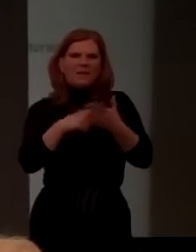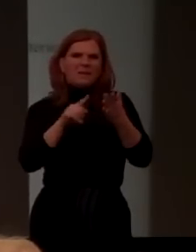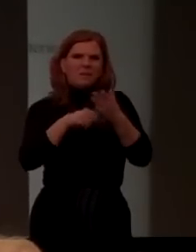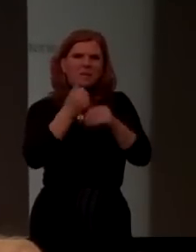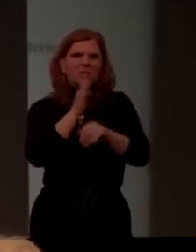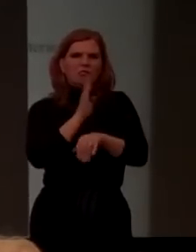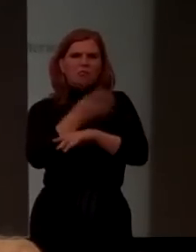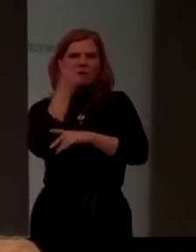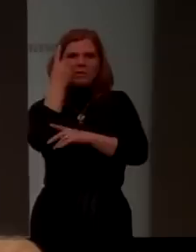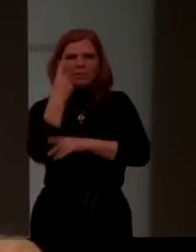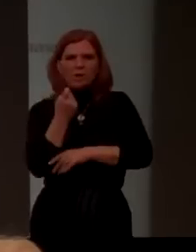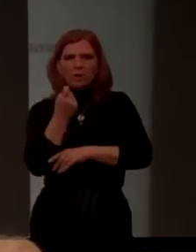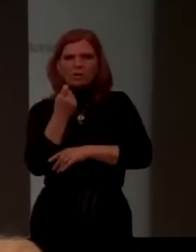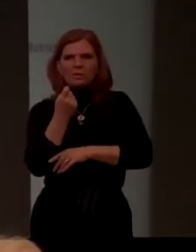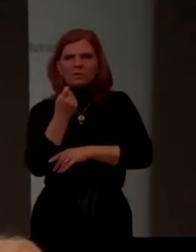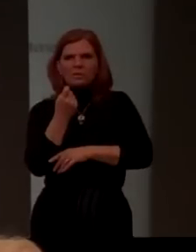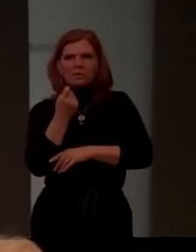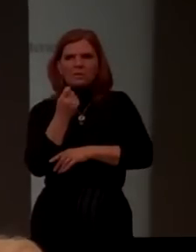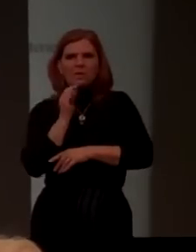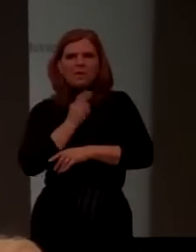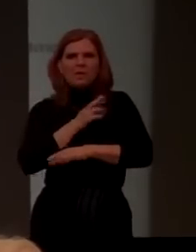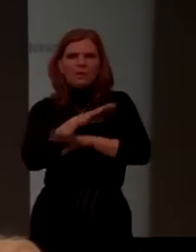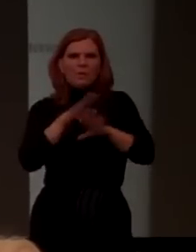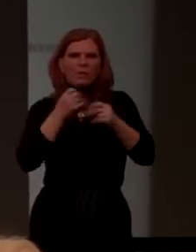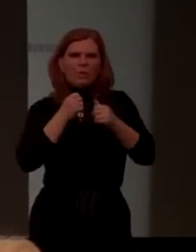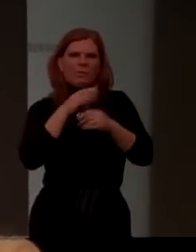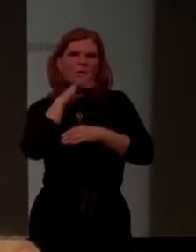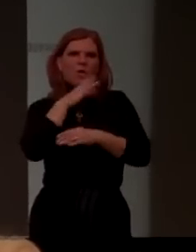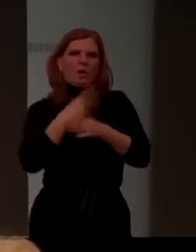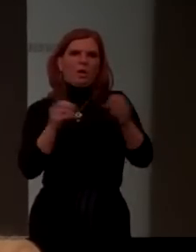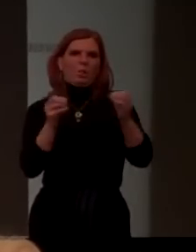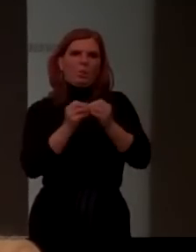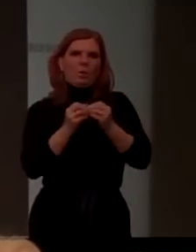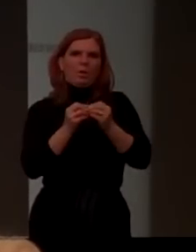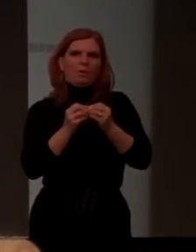because of we didn't want it to be dirty anymore.